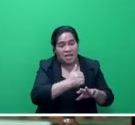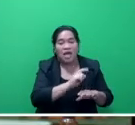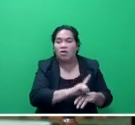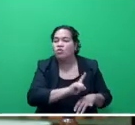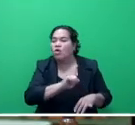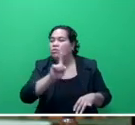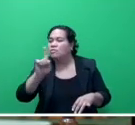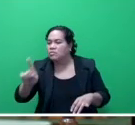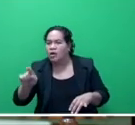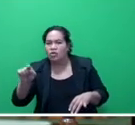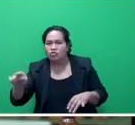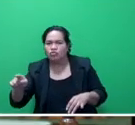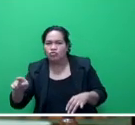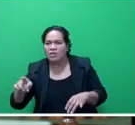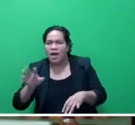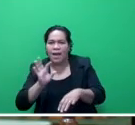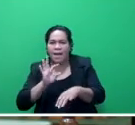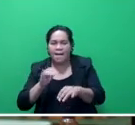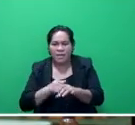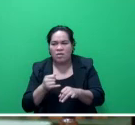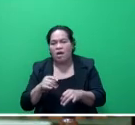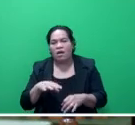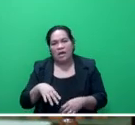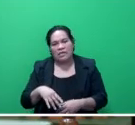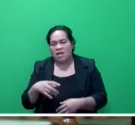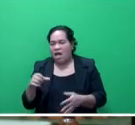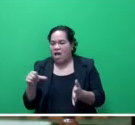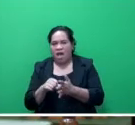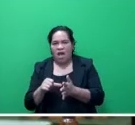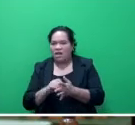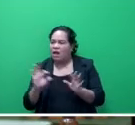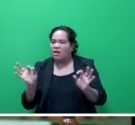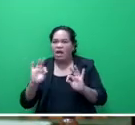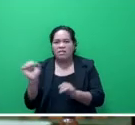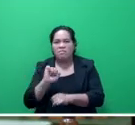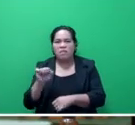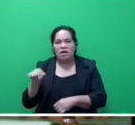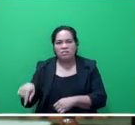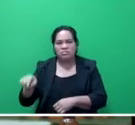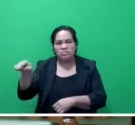Health Center, she has to catch a taxi. There's no bus that runs directly.